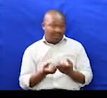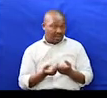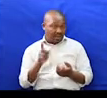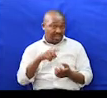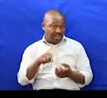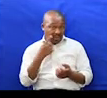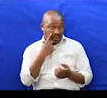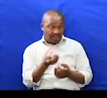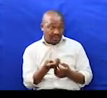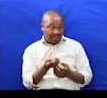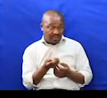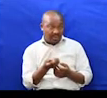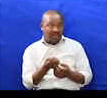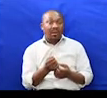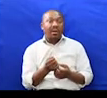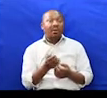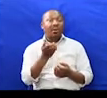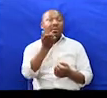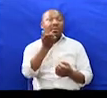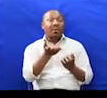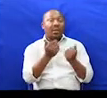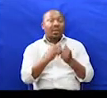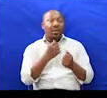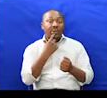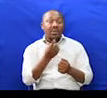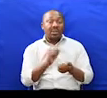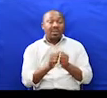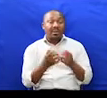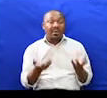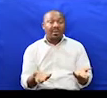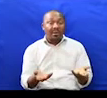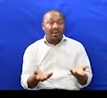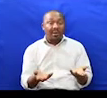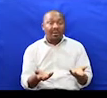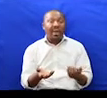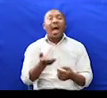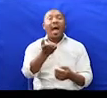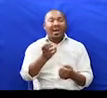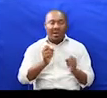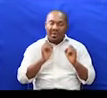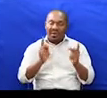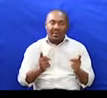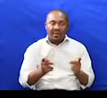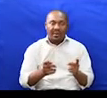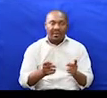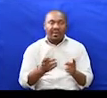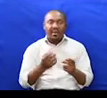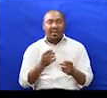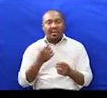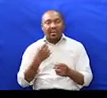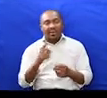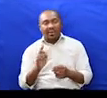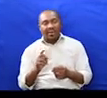this idea? Anyone can say something about this? Okay, yes, that